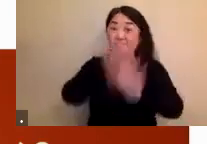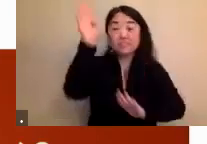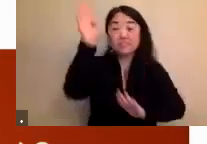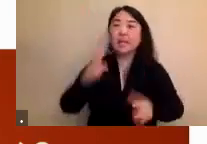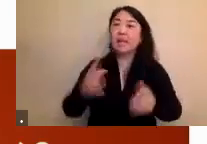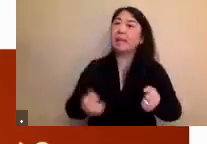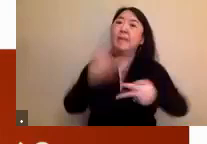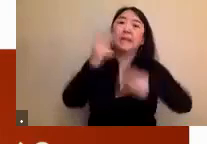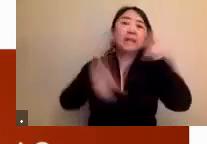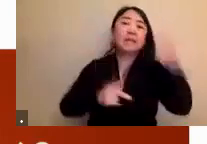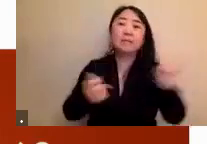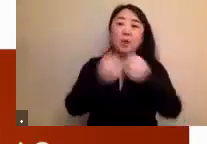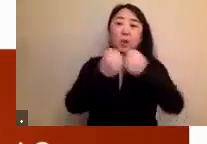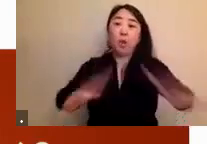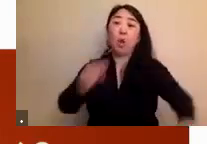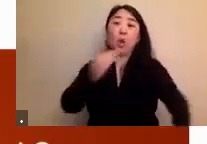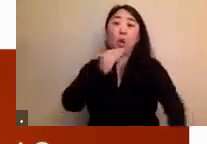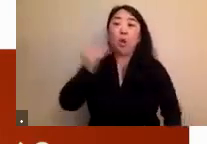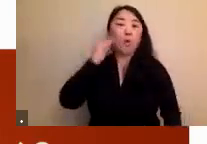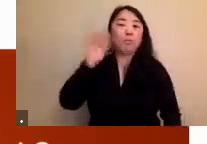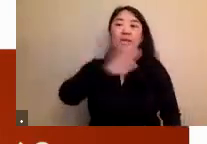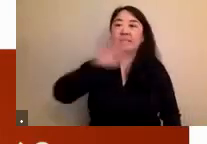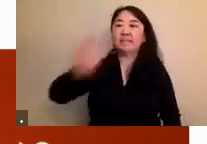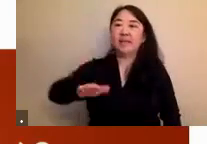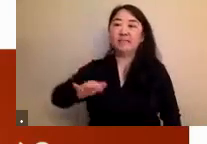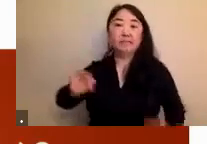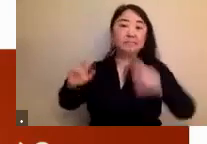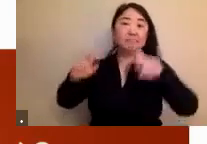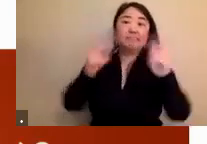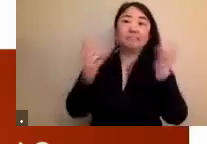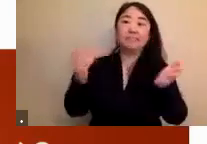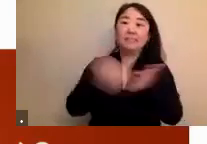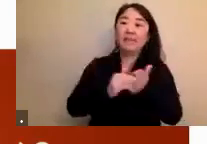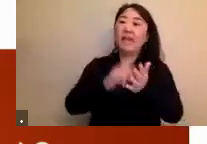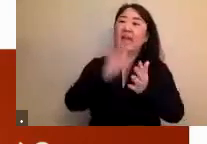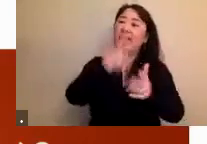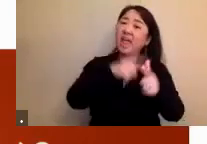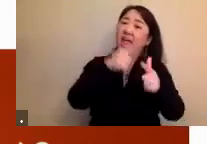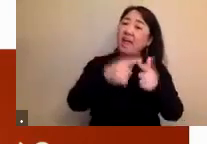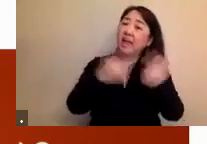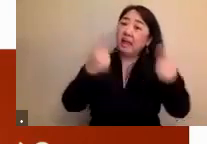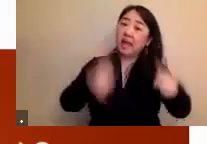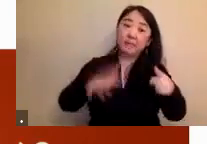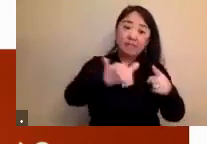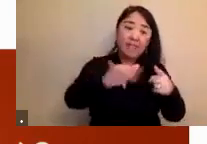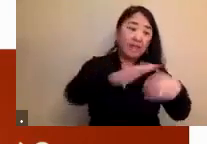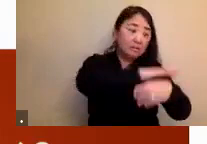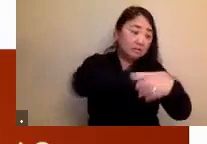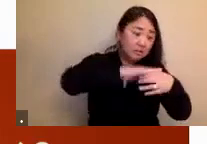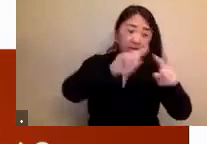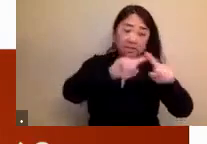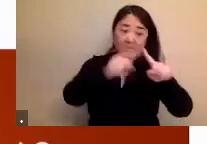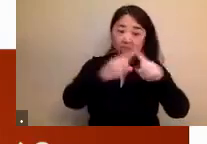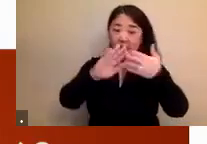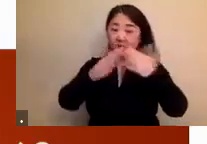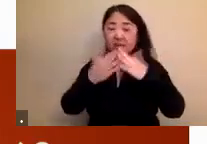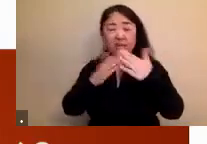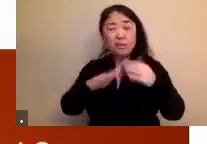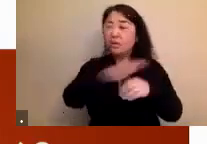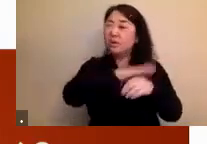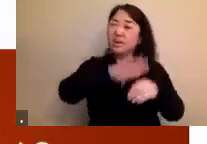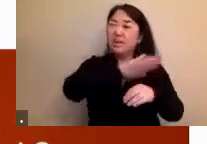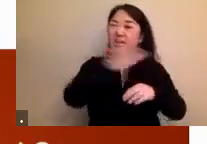were never able to recoup. And ultimately, those collective neighborhoods were never able to recoup